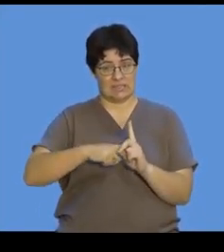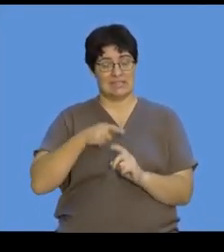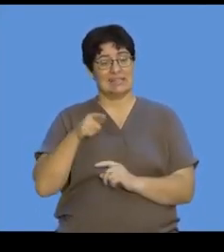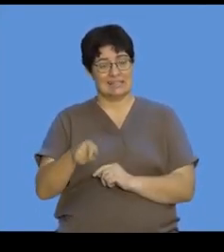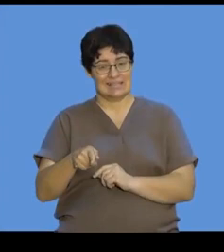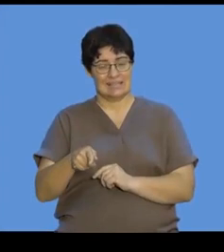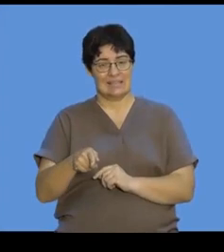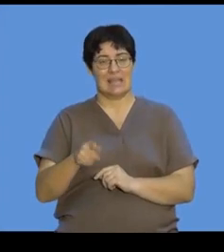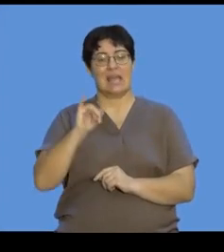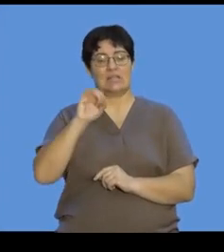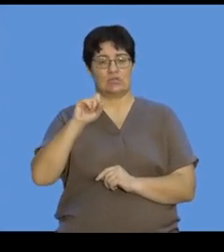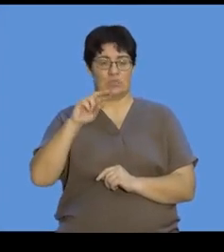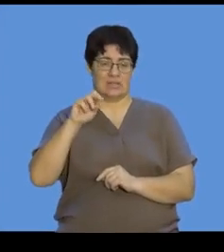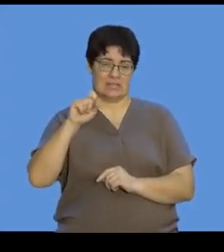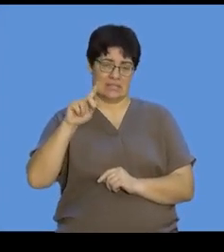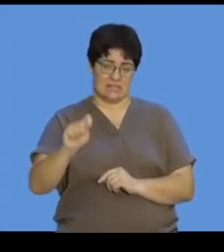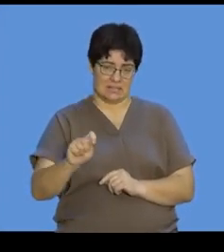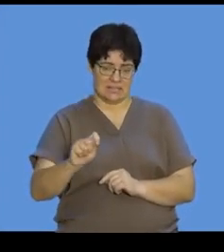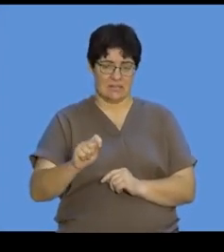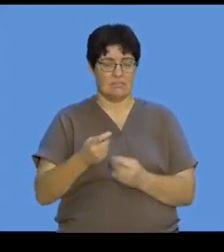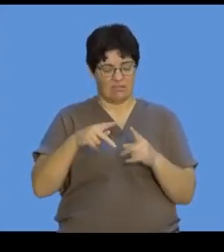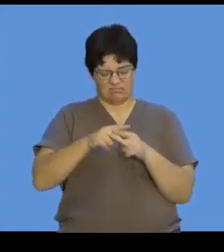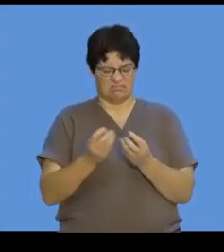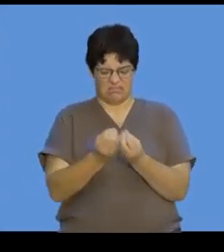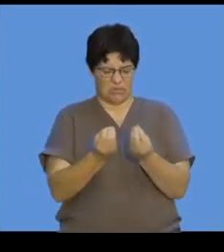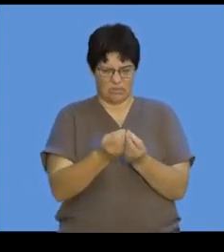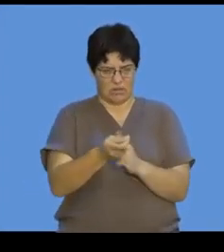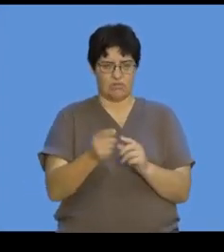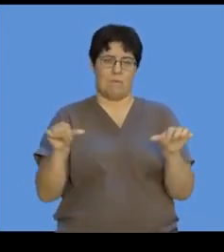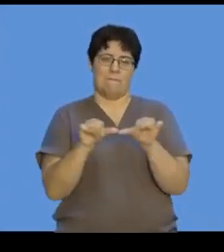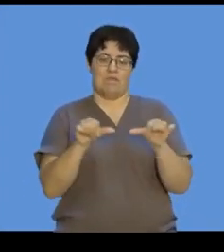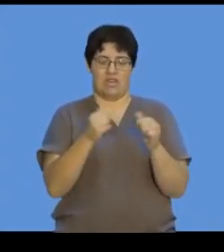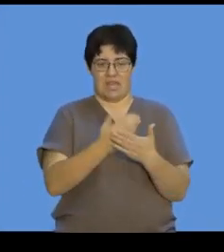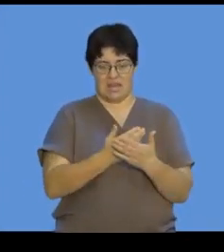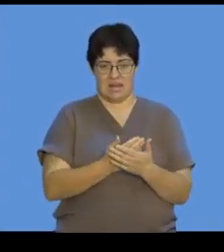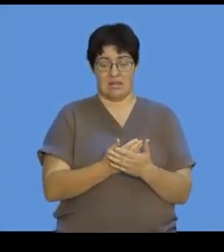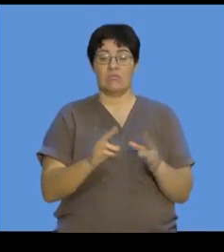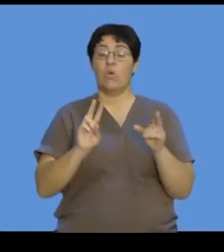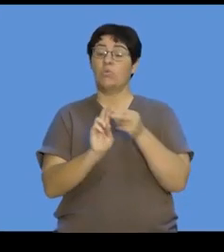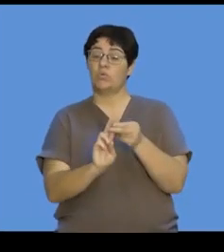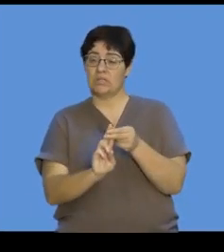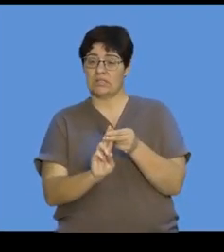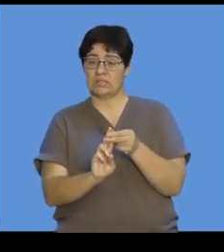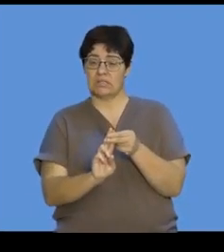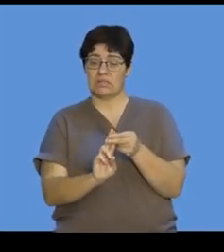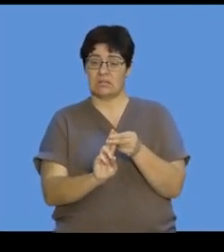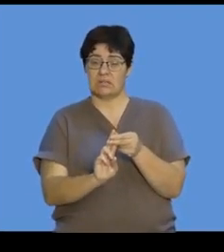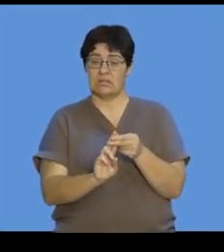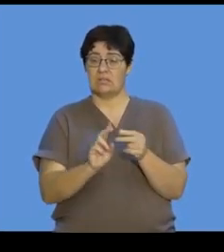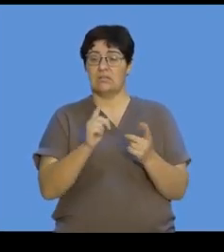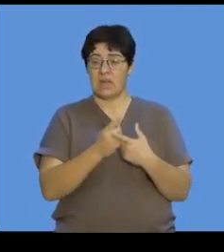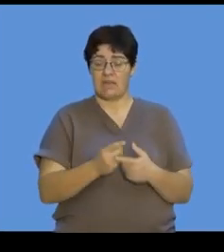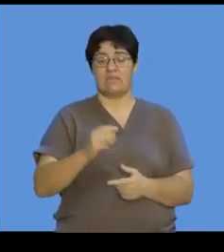an instrument that is used to measure this quantity. So the common unit, okay, it's not only that, we've got the